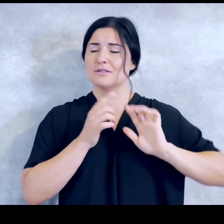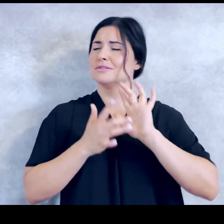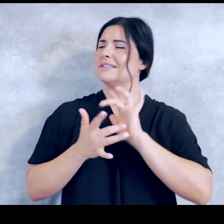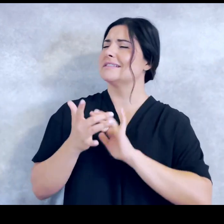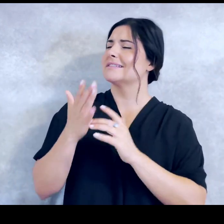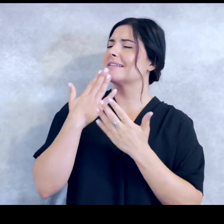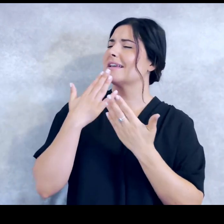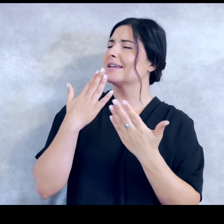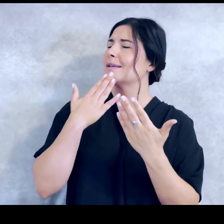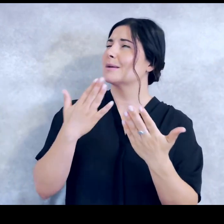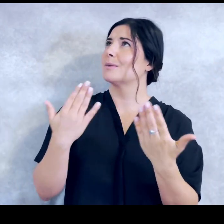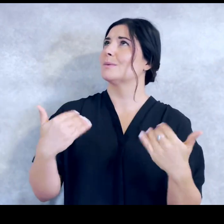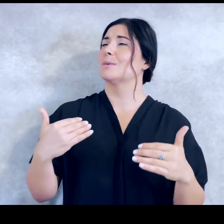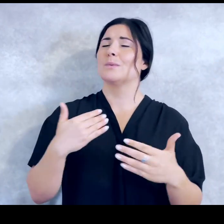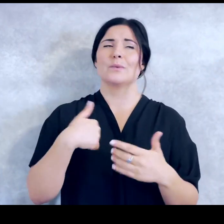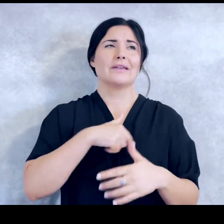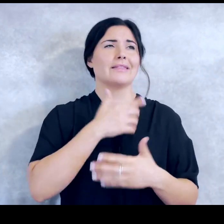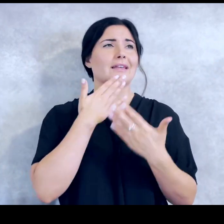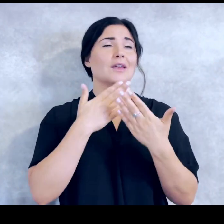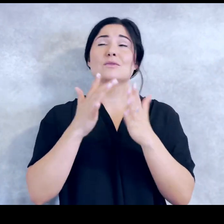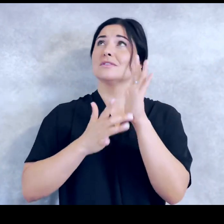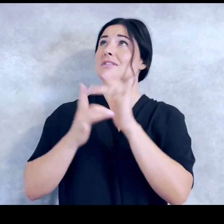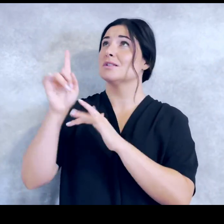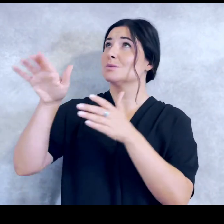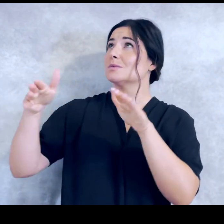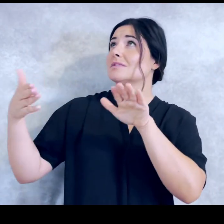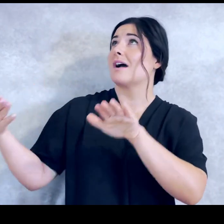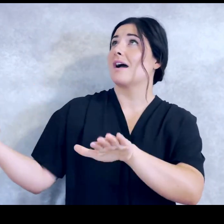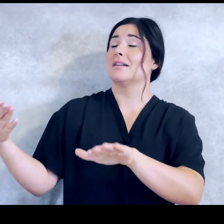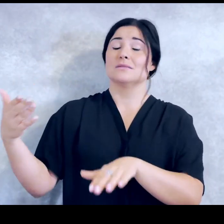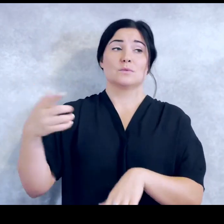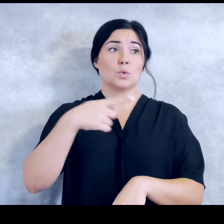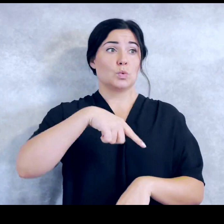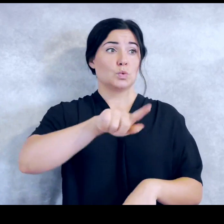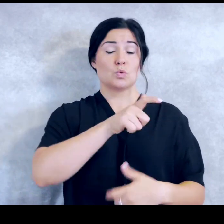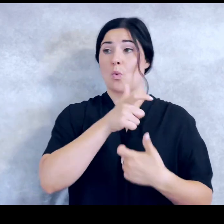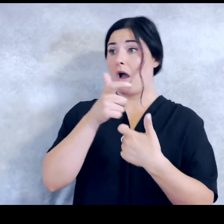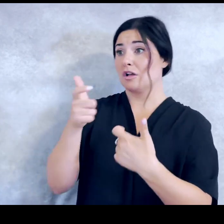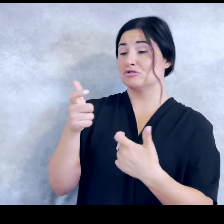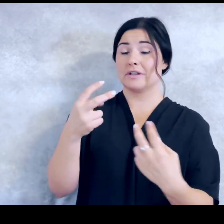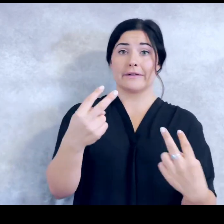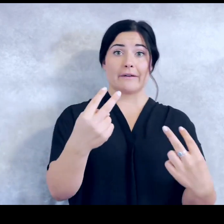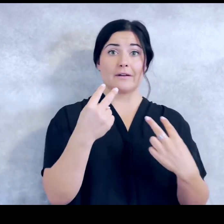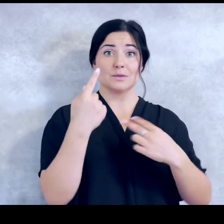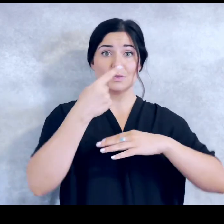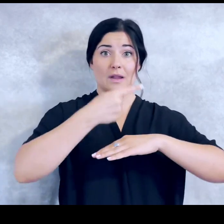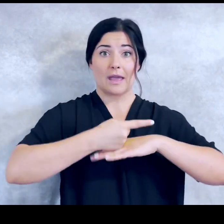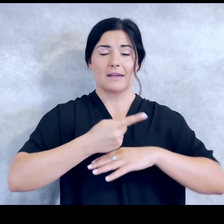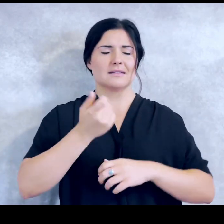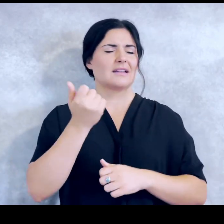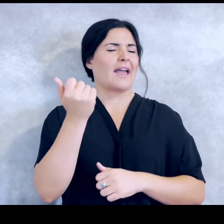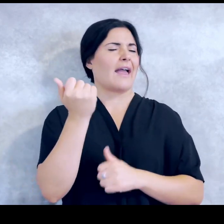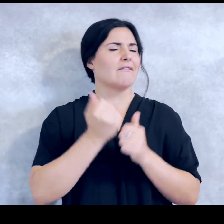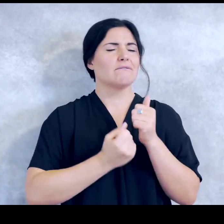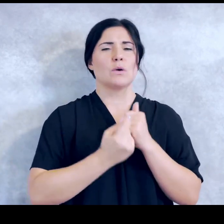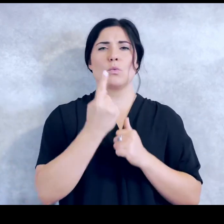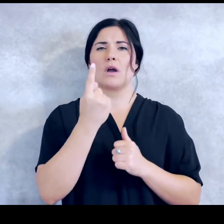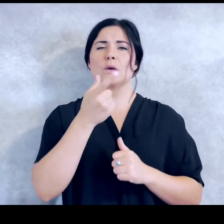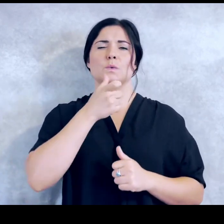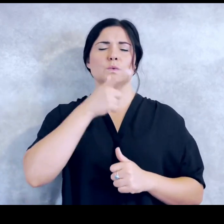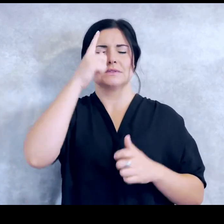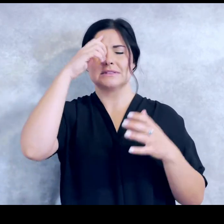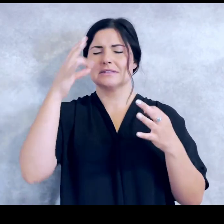good. Jesus, thank you. We thank you that you died for us. We thank you that those watching, those joining us, wherever they are, and those in the